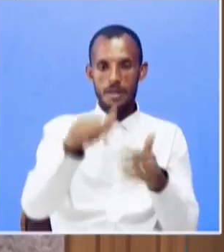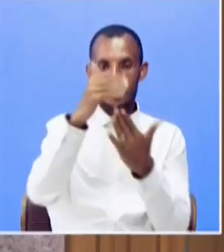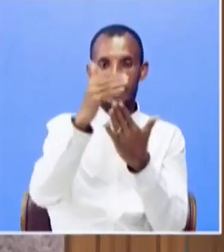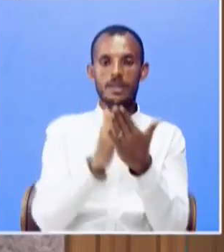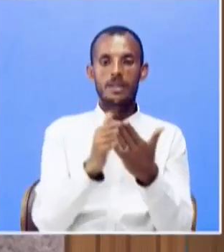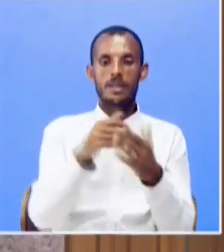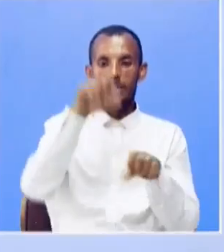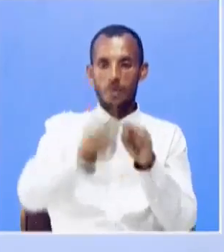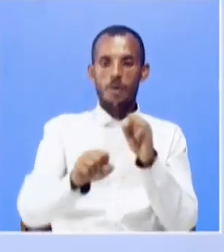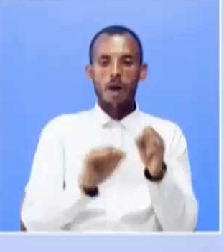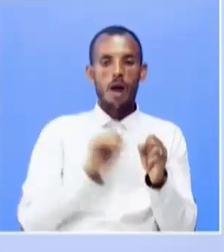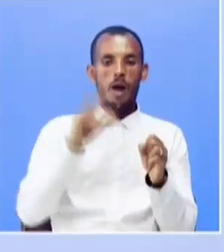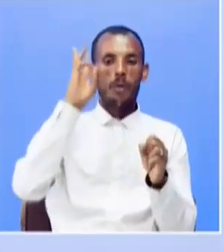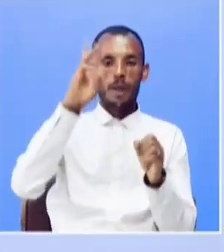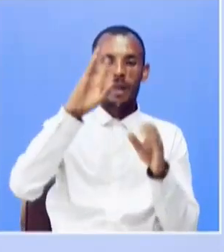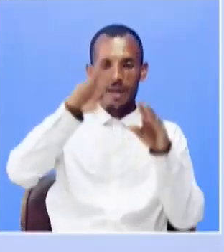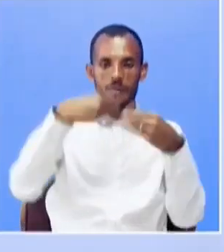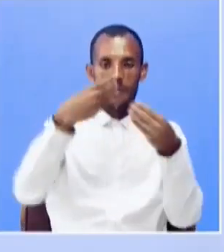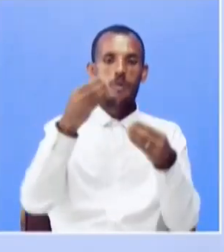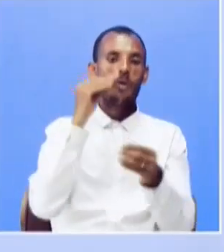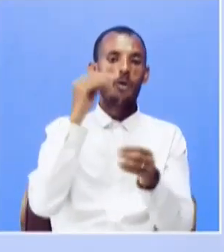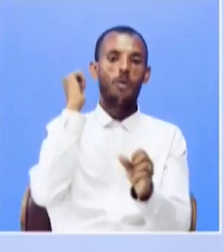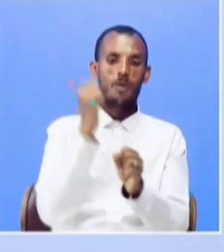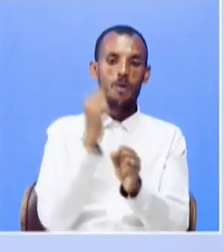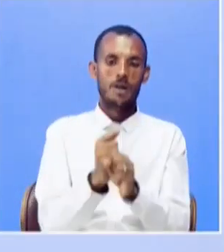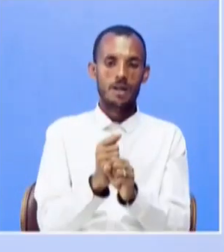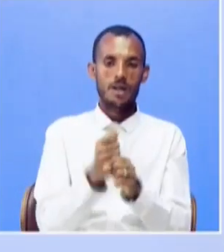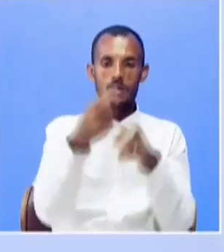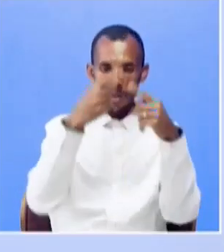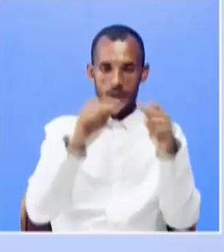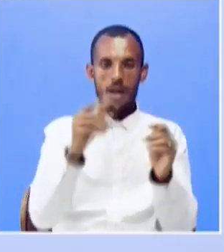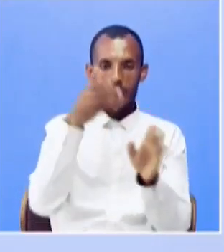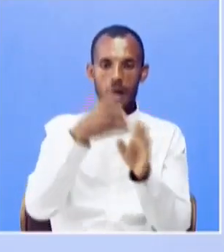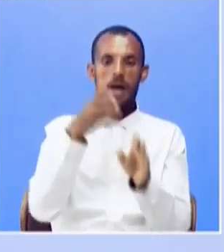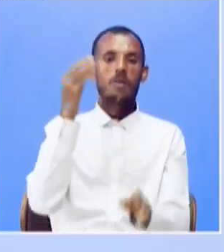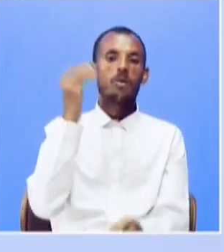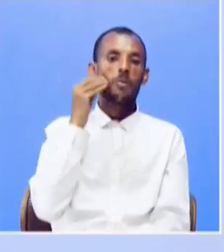So I'll give you exercise for you to try it at home.